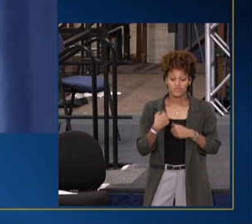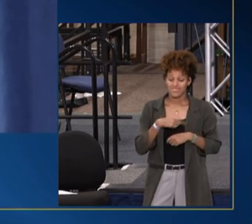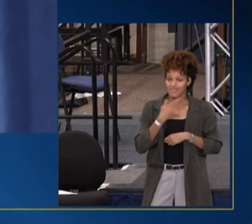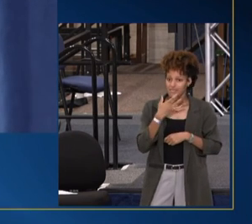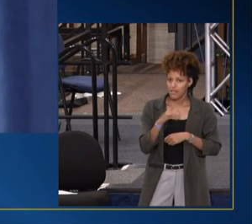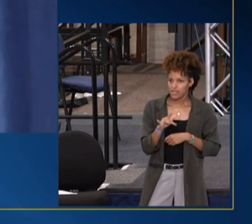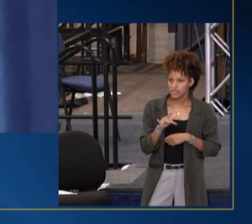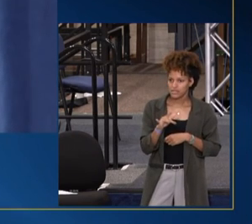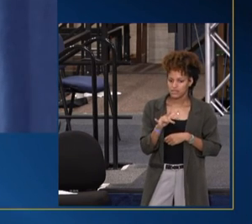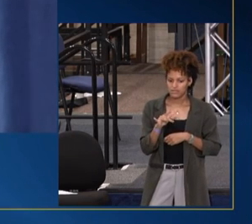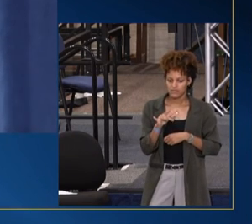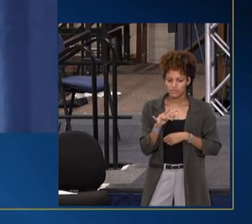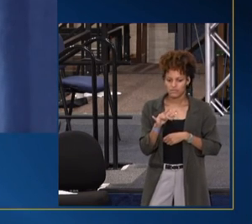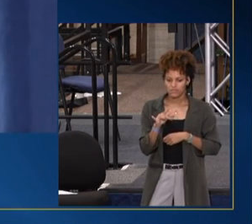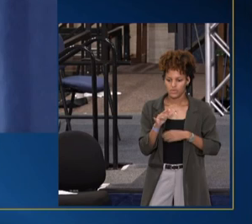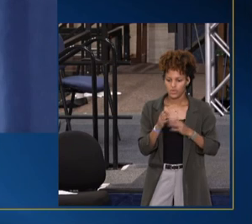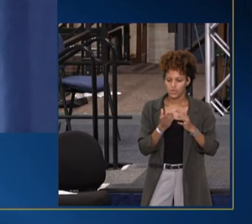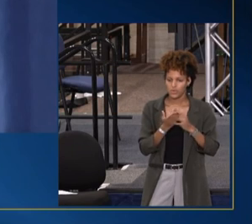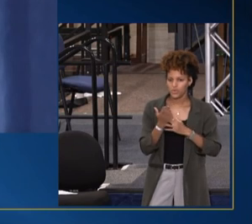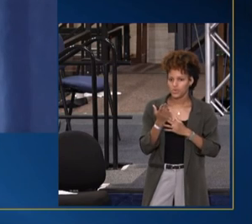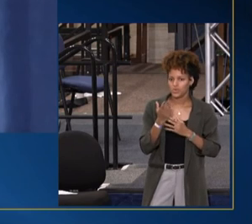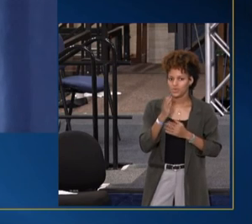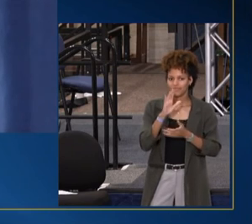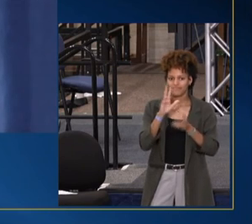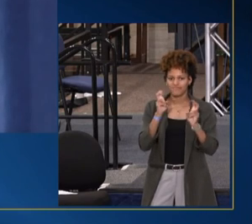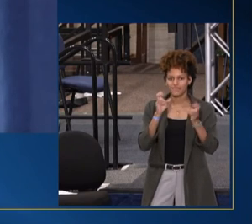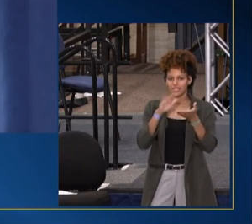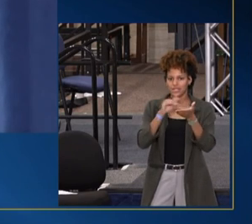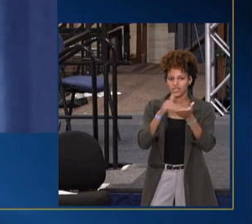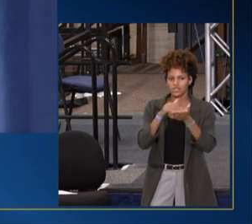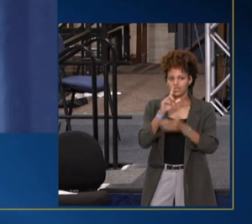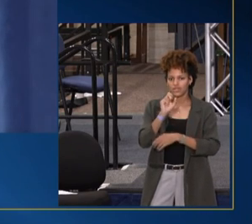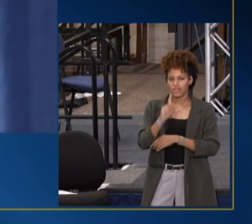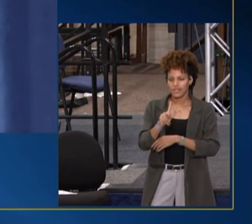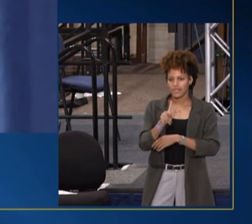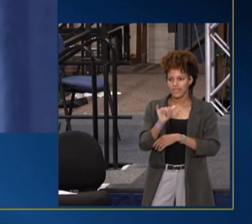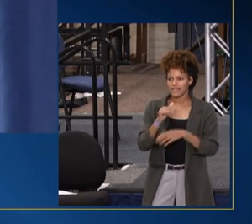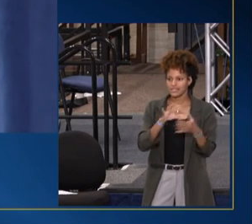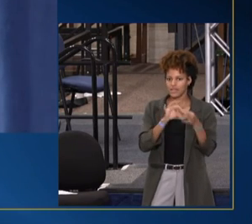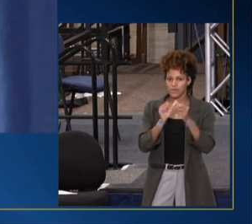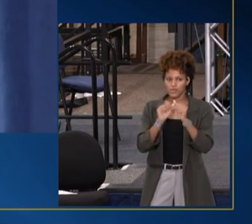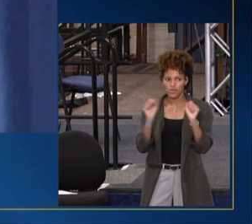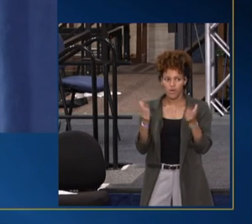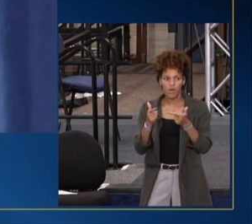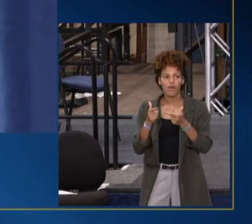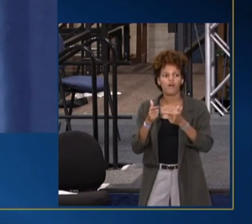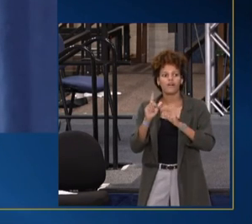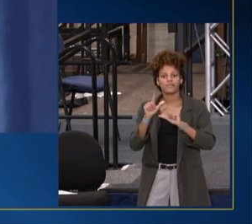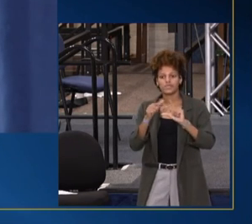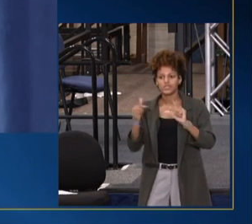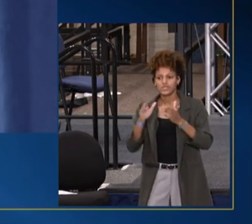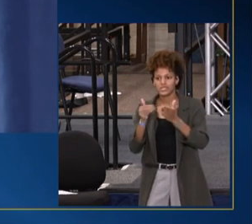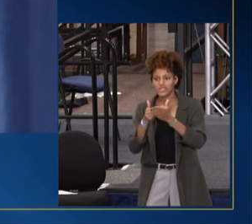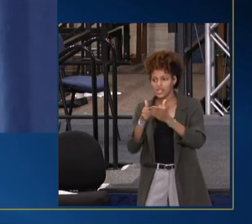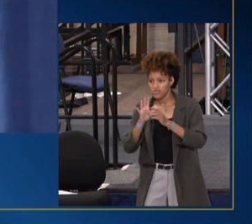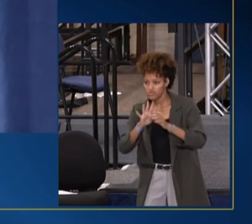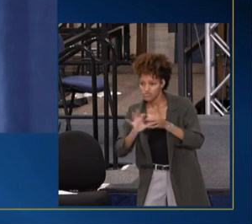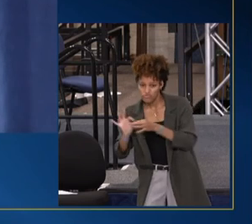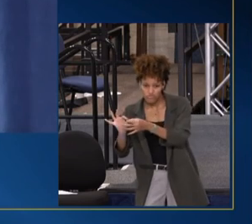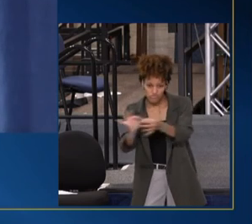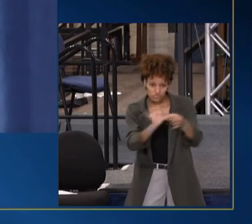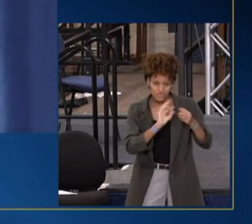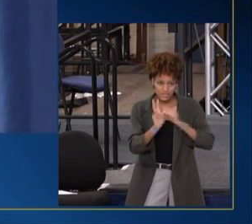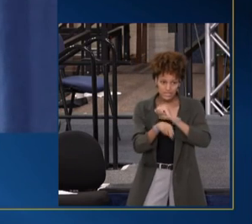in that through CenterLink, which is the network of LGBT centers across the nation, that we're able to discuss